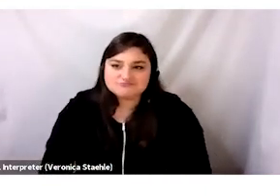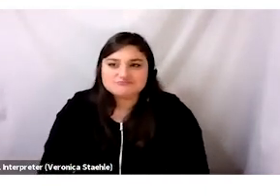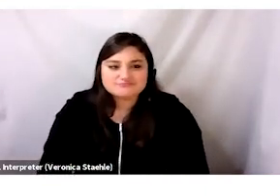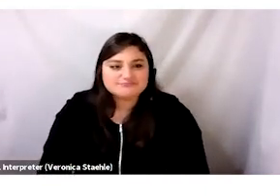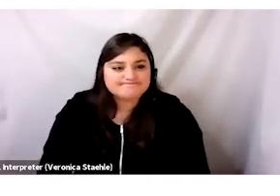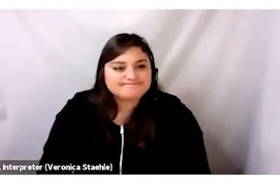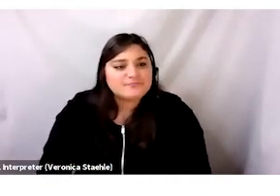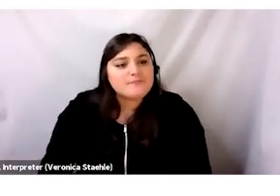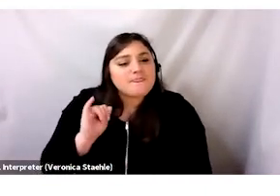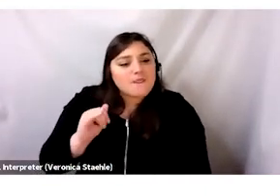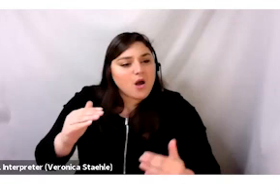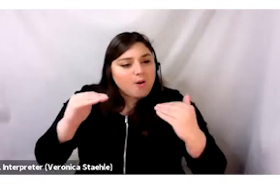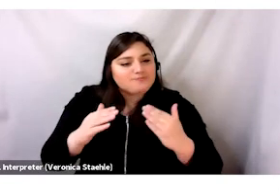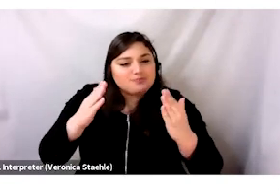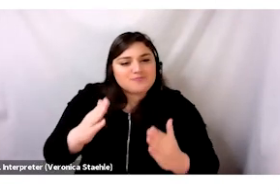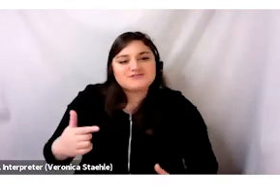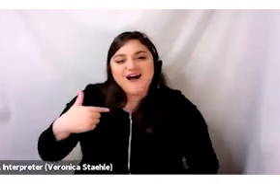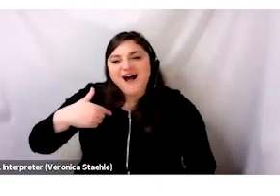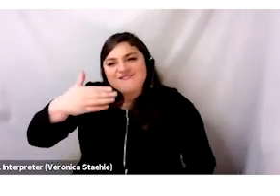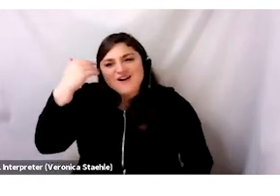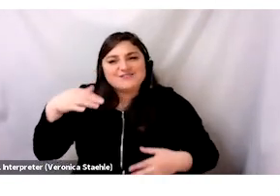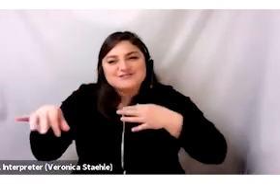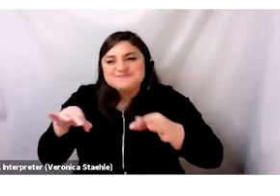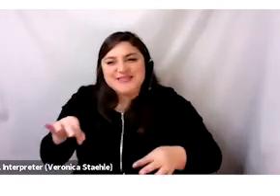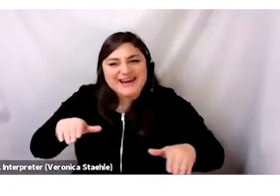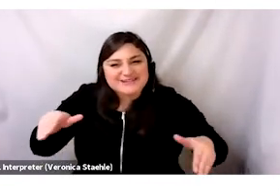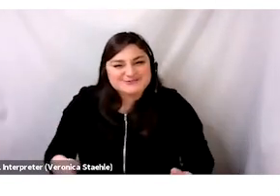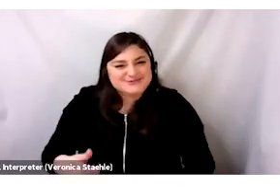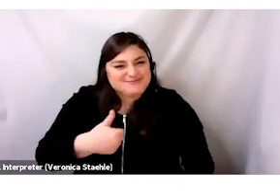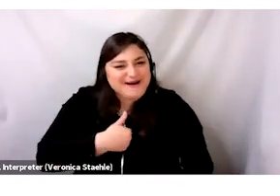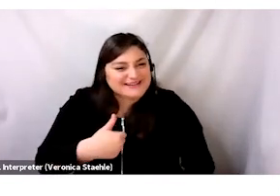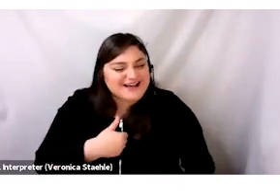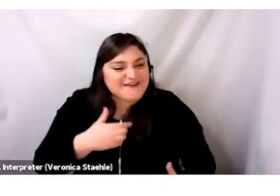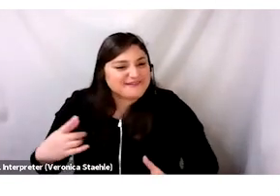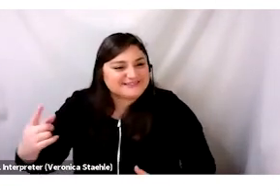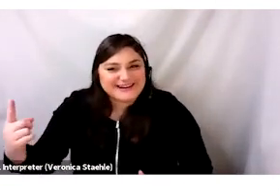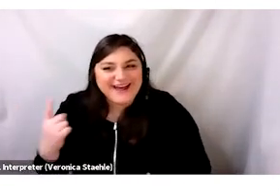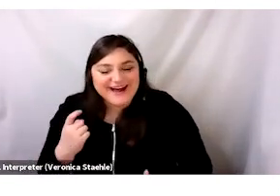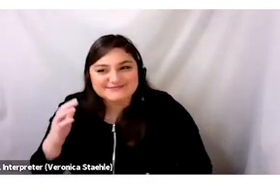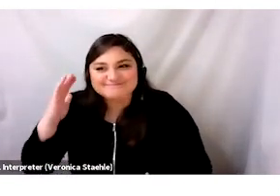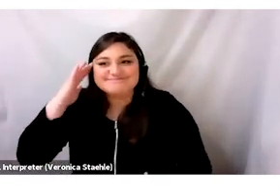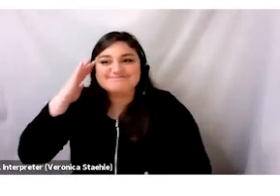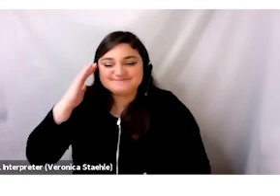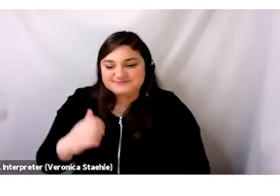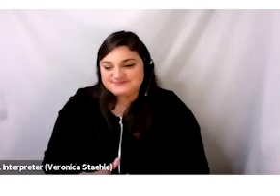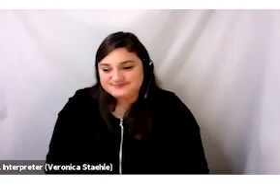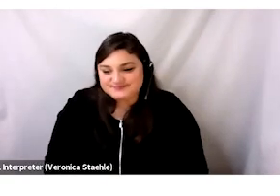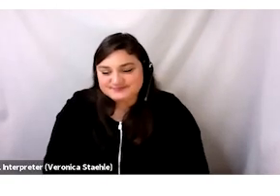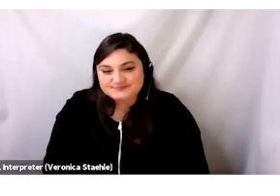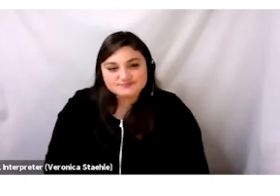I have missed this, but I would love to hear more about my work. Oh, yeah, I completely forgot to introduce myself. I'm sorry.